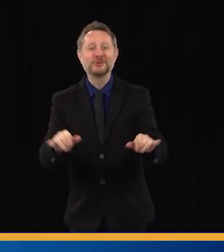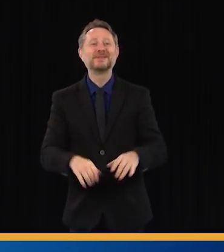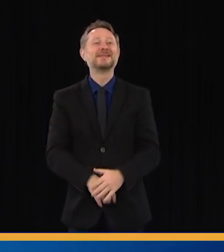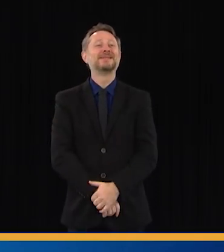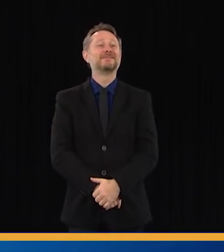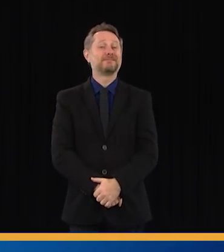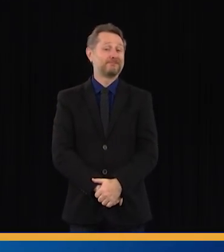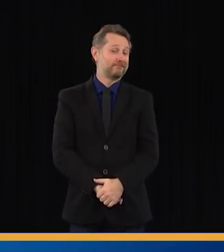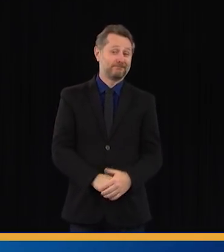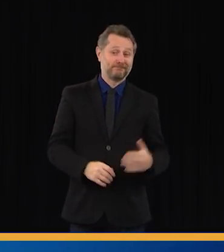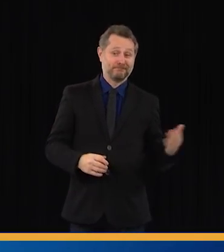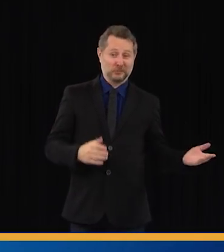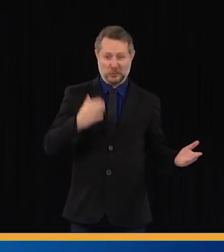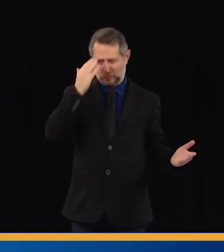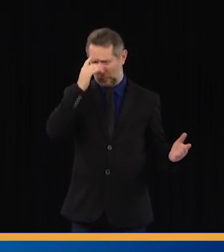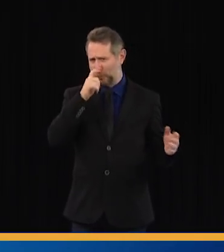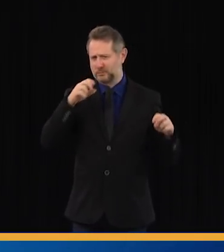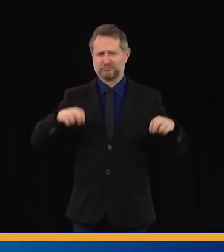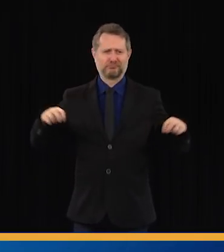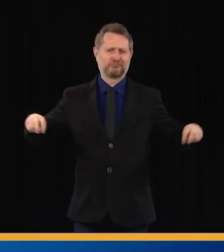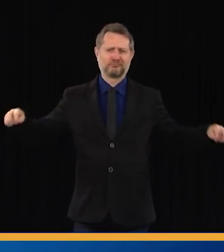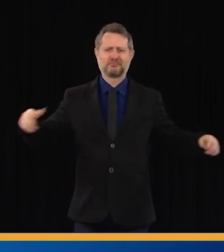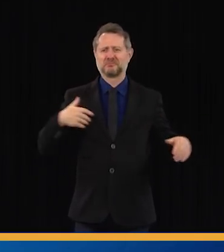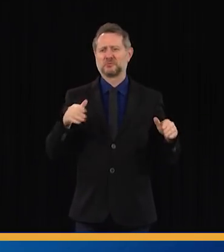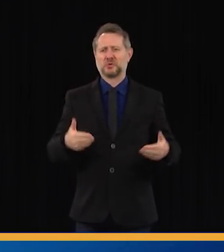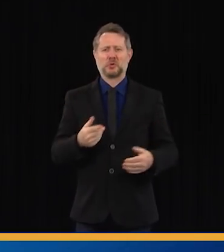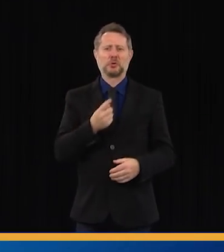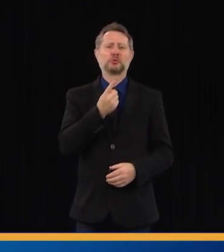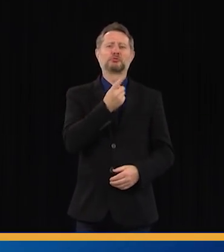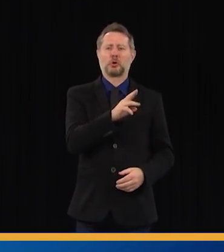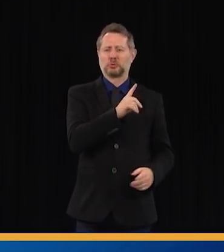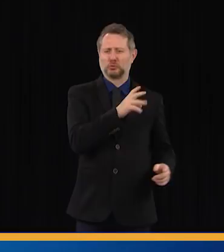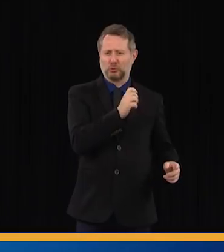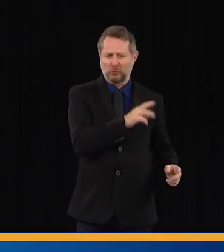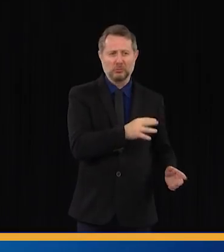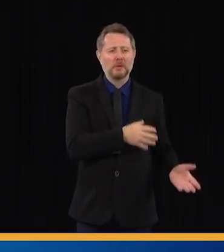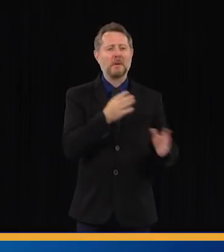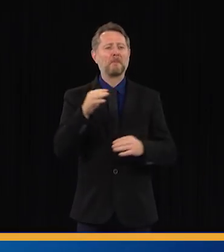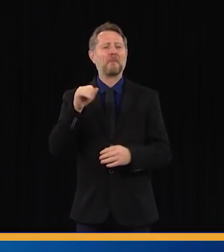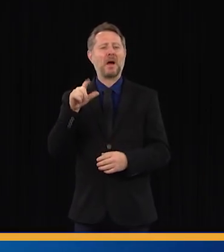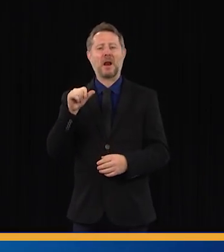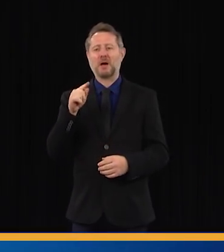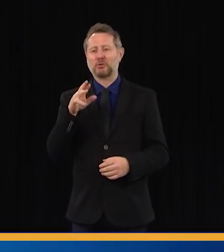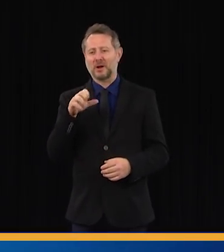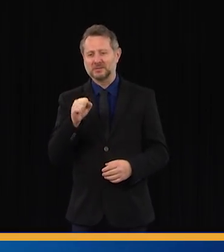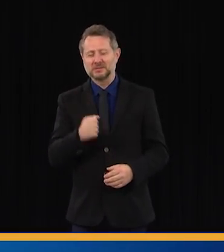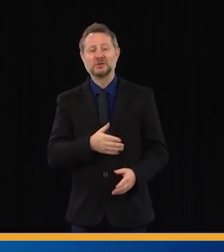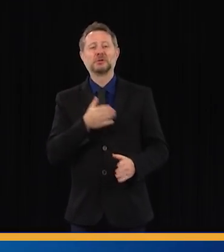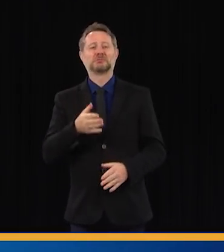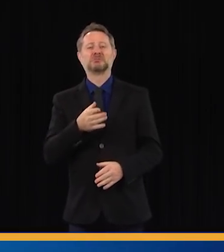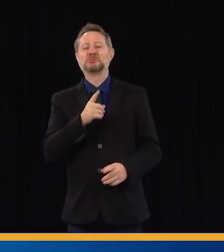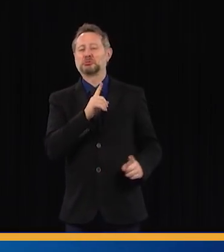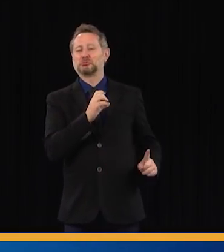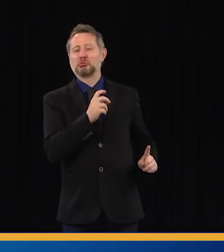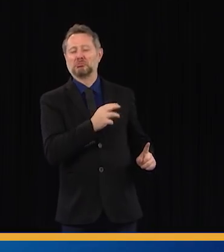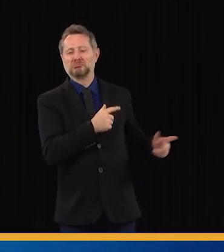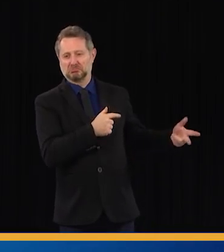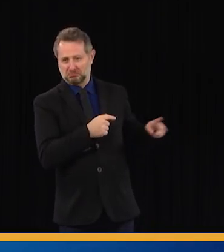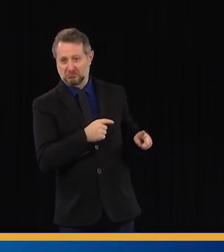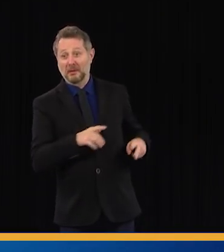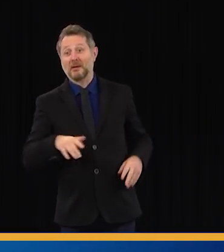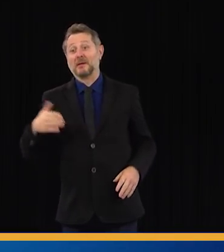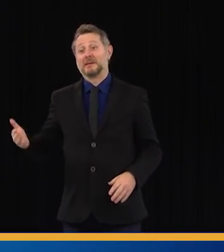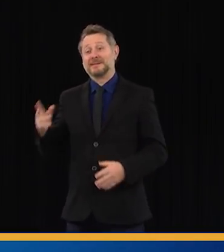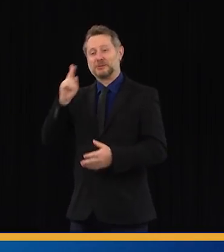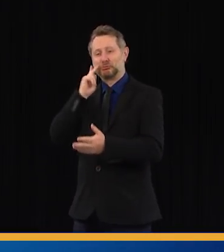Everybody knows who's here. Doctors to my right, Dr. Jim Malatras, Dr. Howard Zucker to my left, Secretary